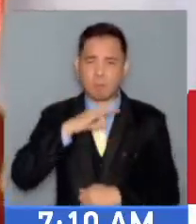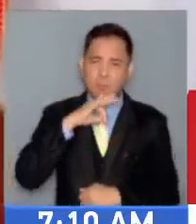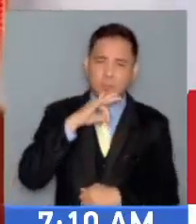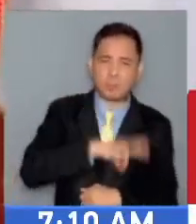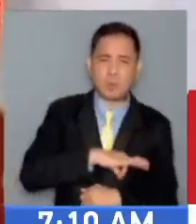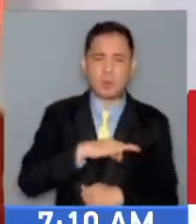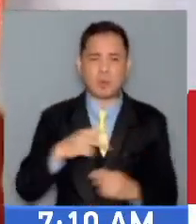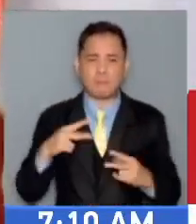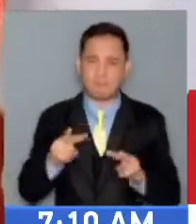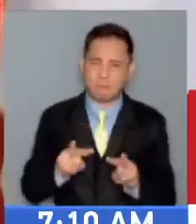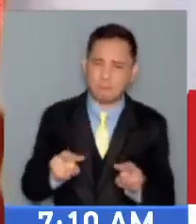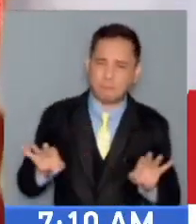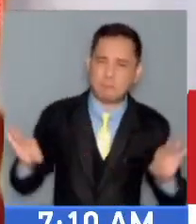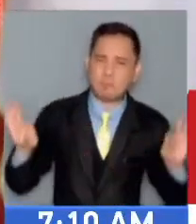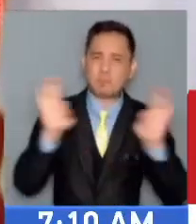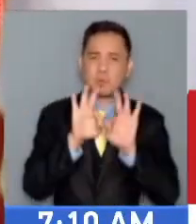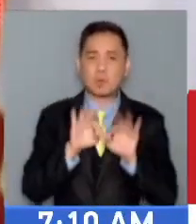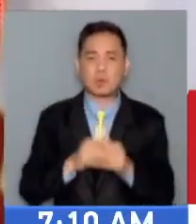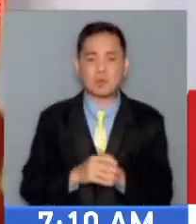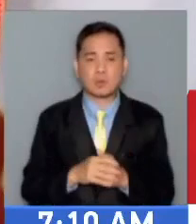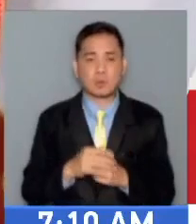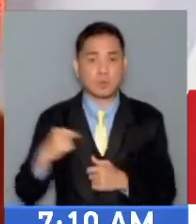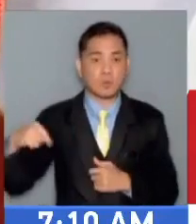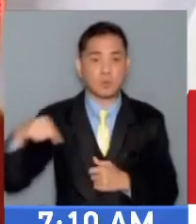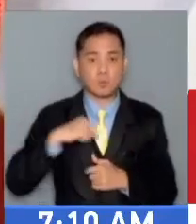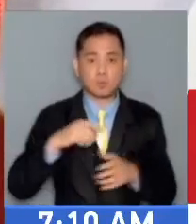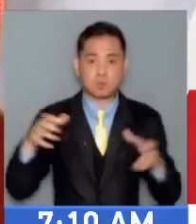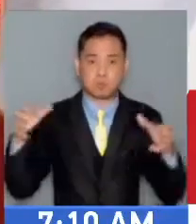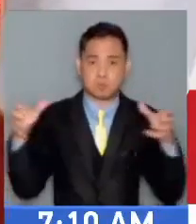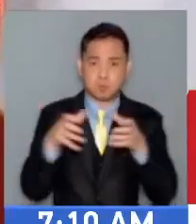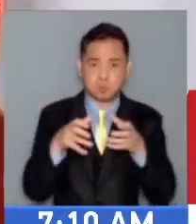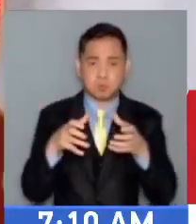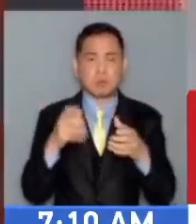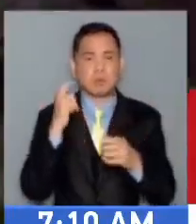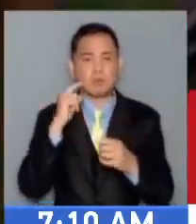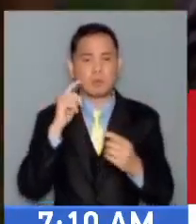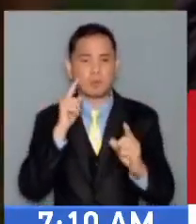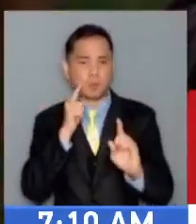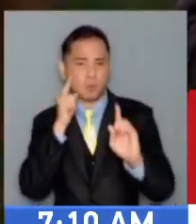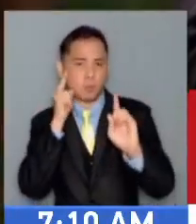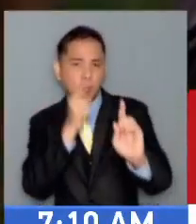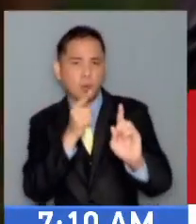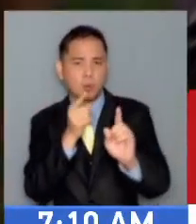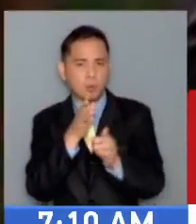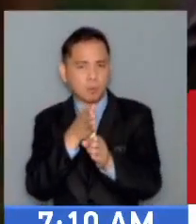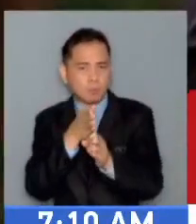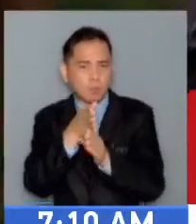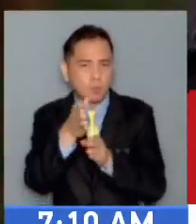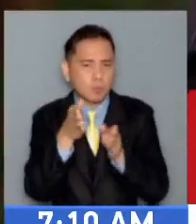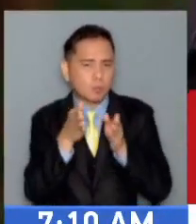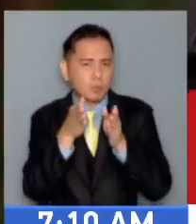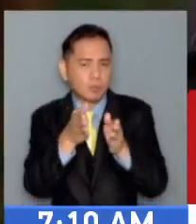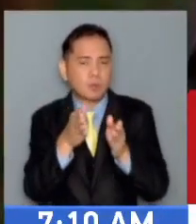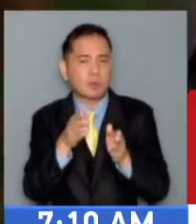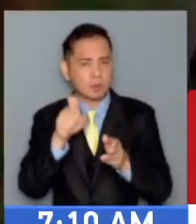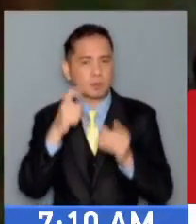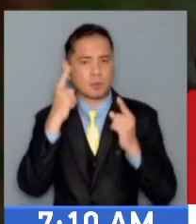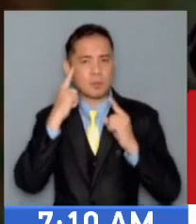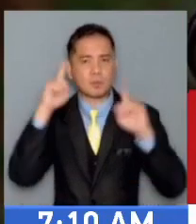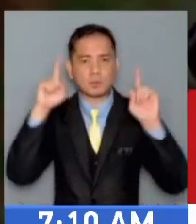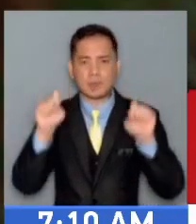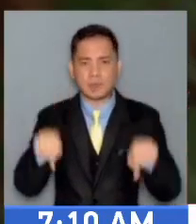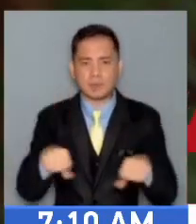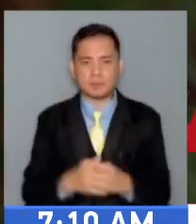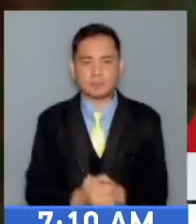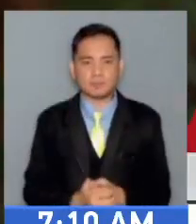when united in terms of purpose and of direction. Ayon kay Pangulong Marcos, napakahalaga raw na